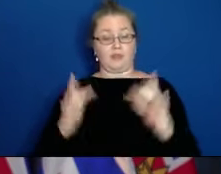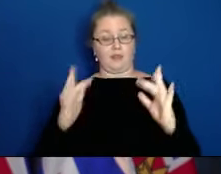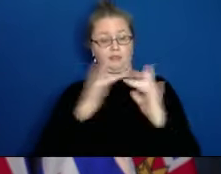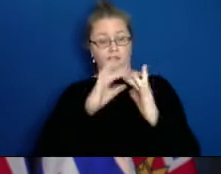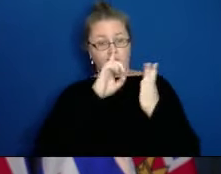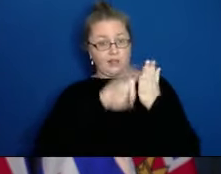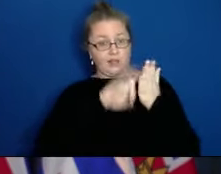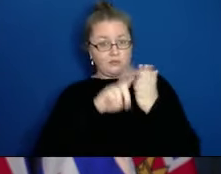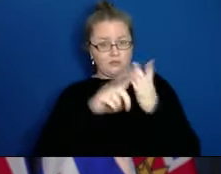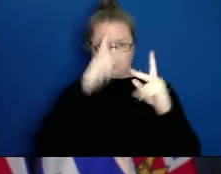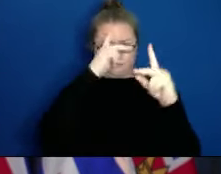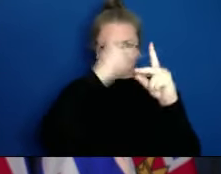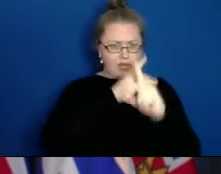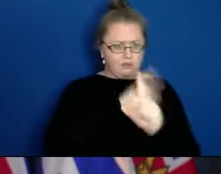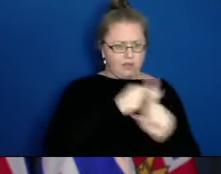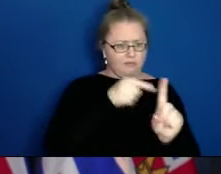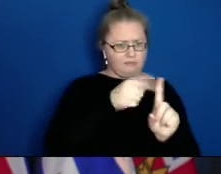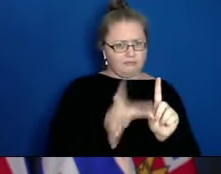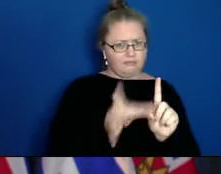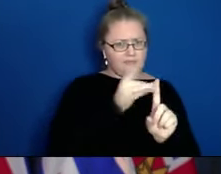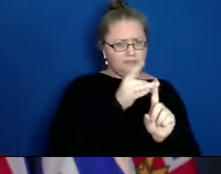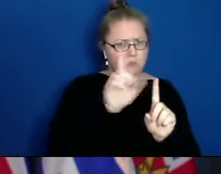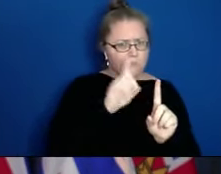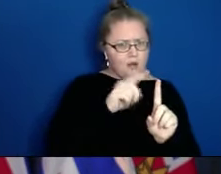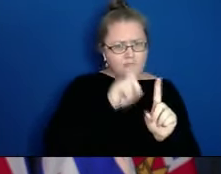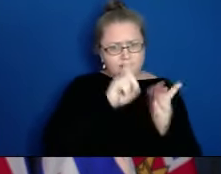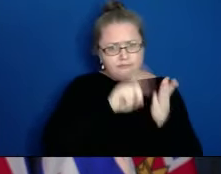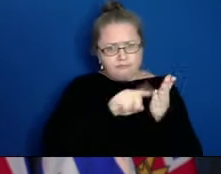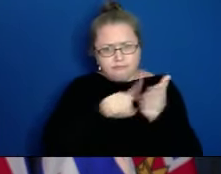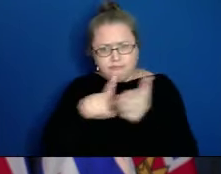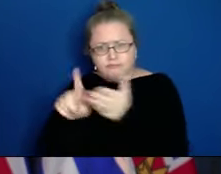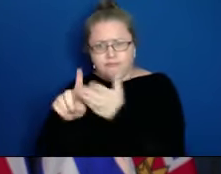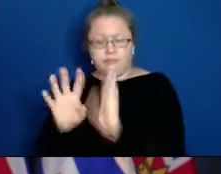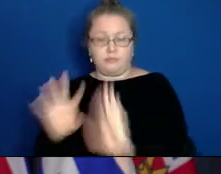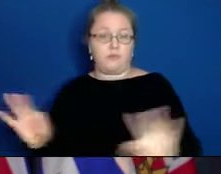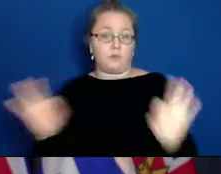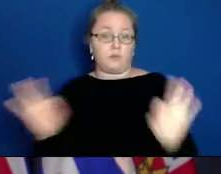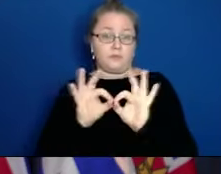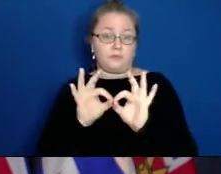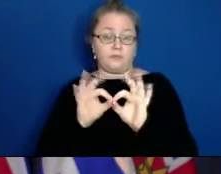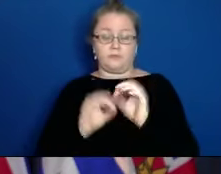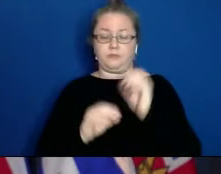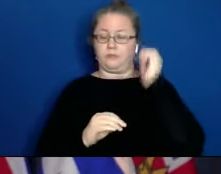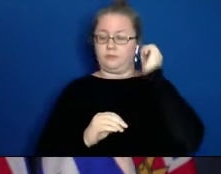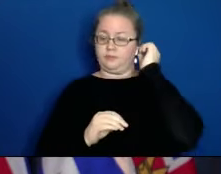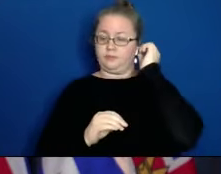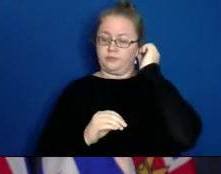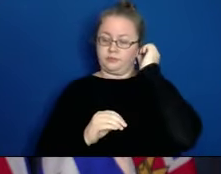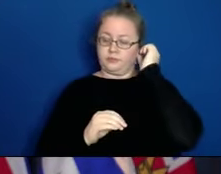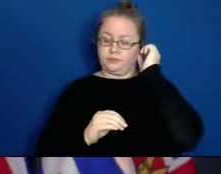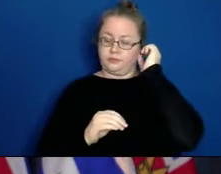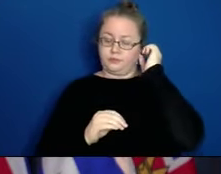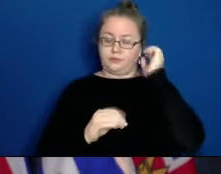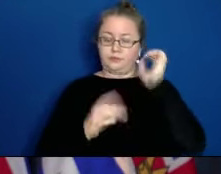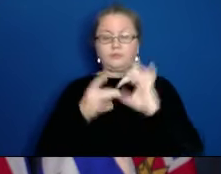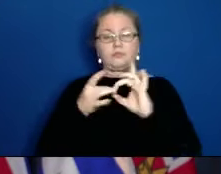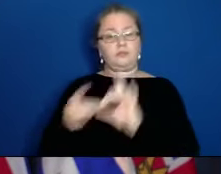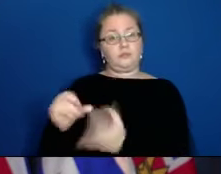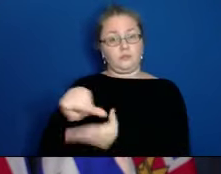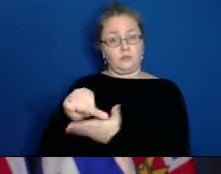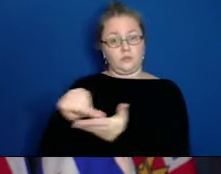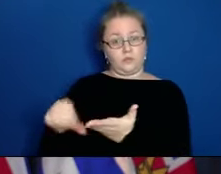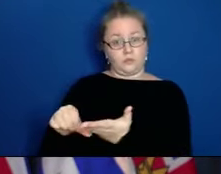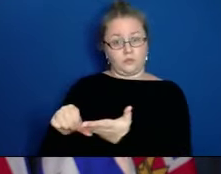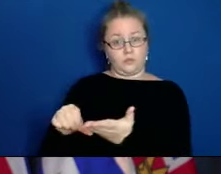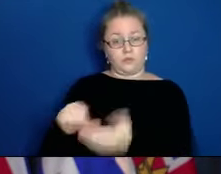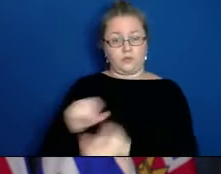prior to the Premier's announcement in August. And finally, I just want to say with respect to surgeries, that from the week of November 2nd